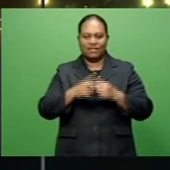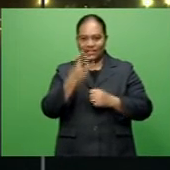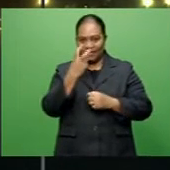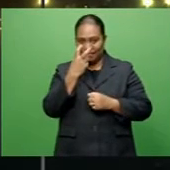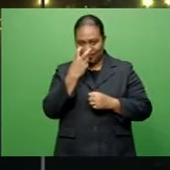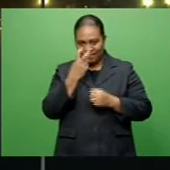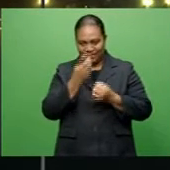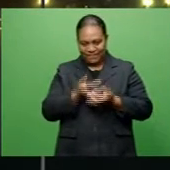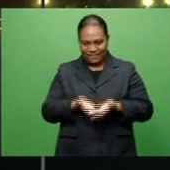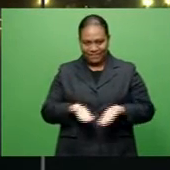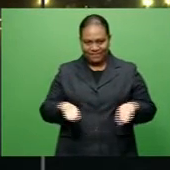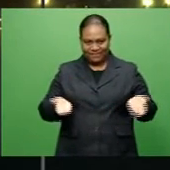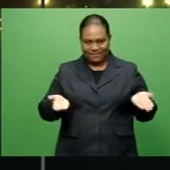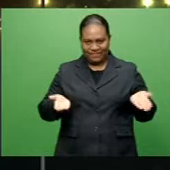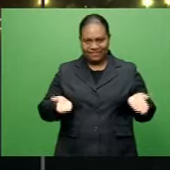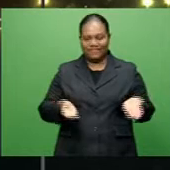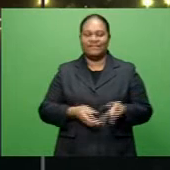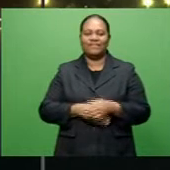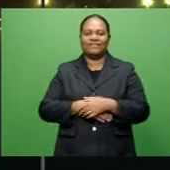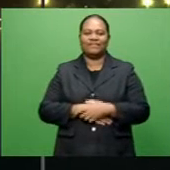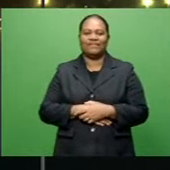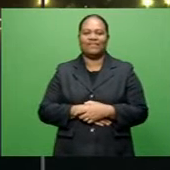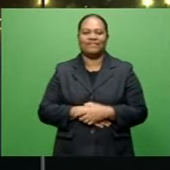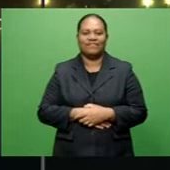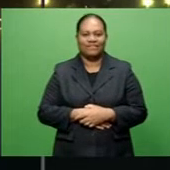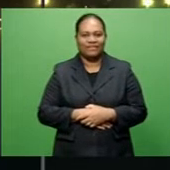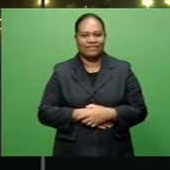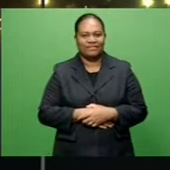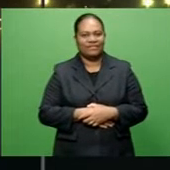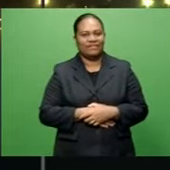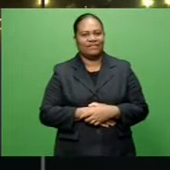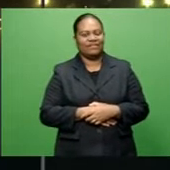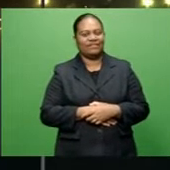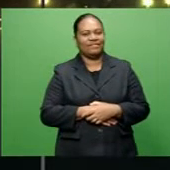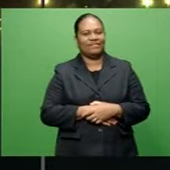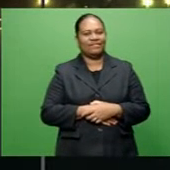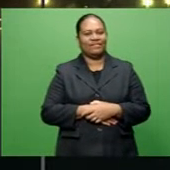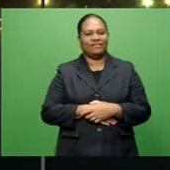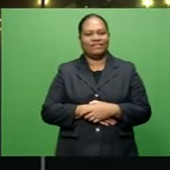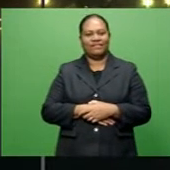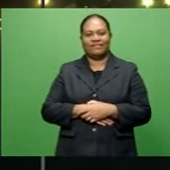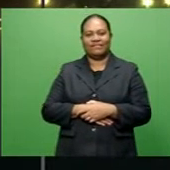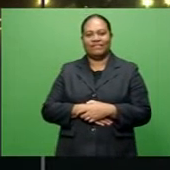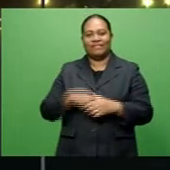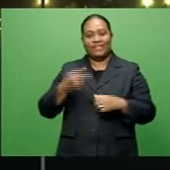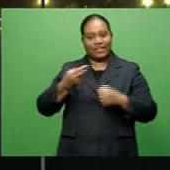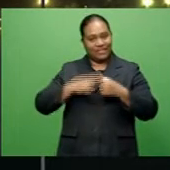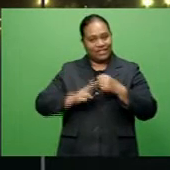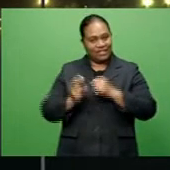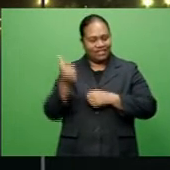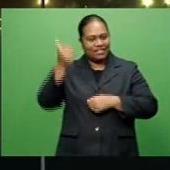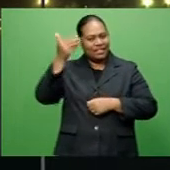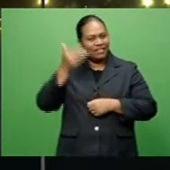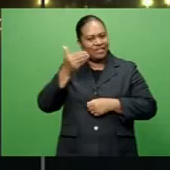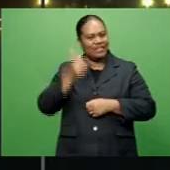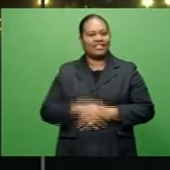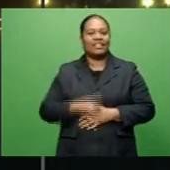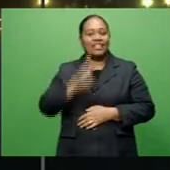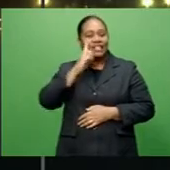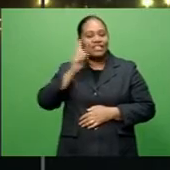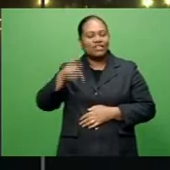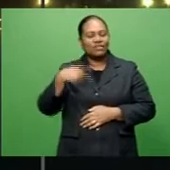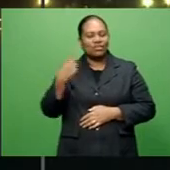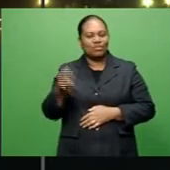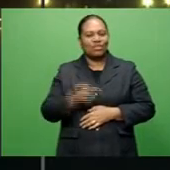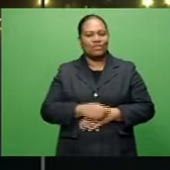or share it with us via our various social media accounts, including Facebook, Twitter and Instagram. That's your news this evening. I'll see you again